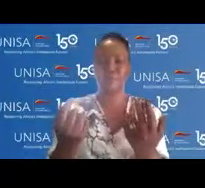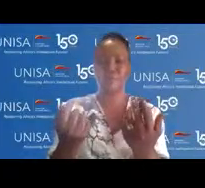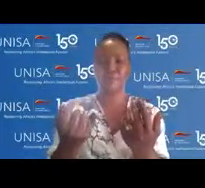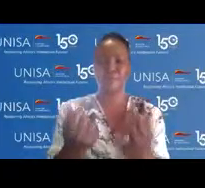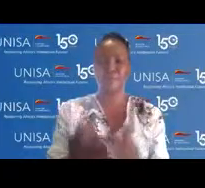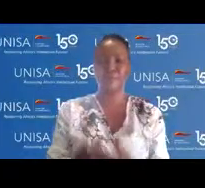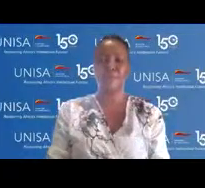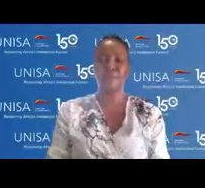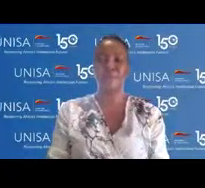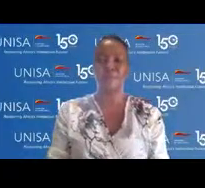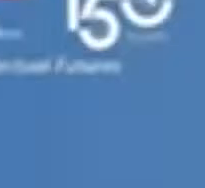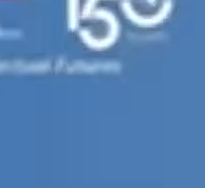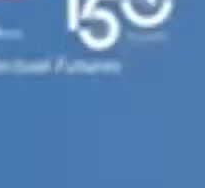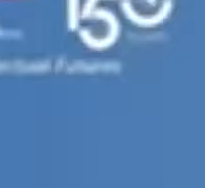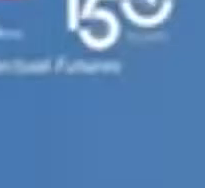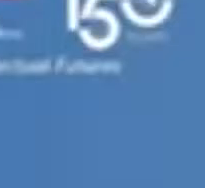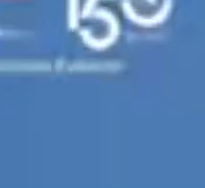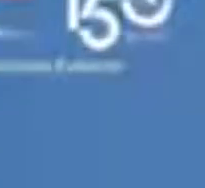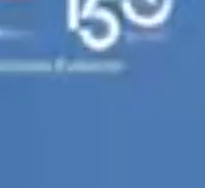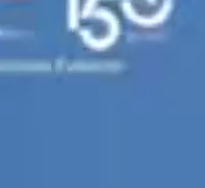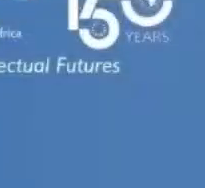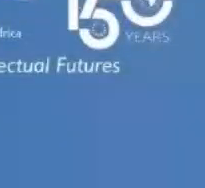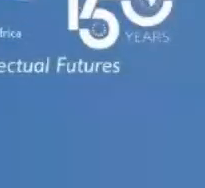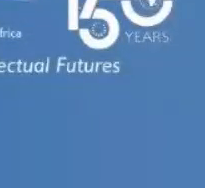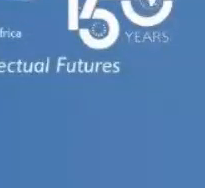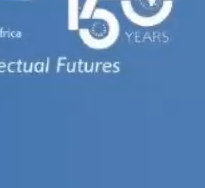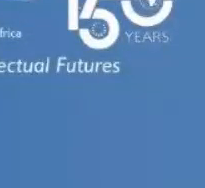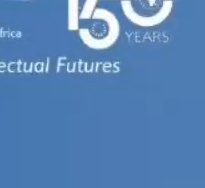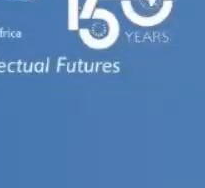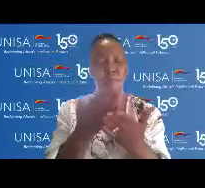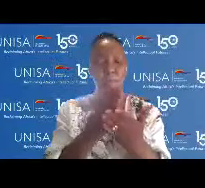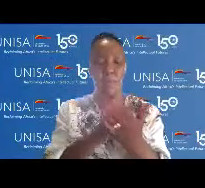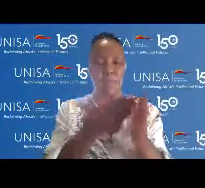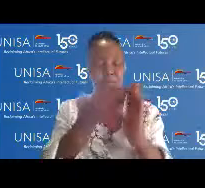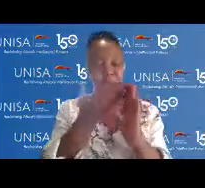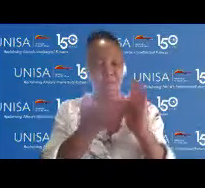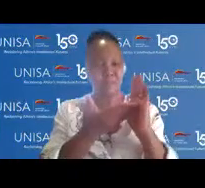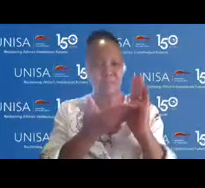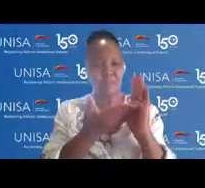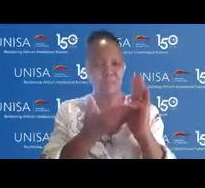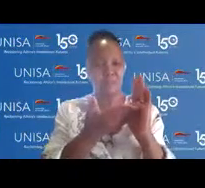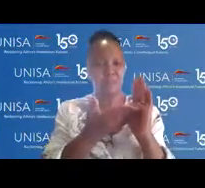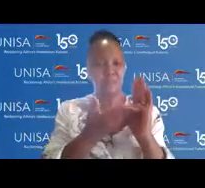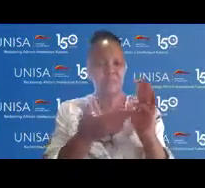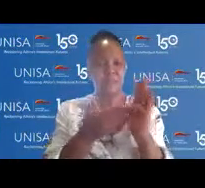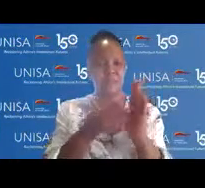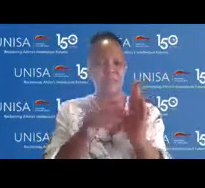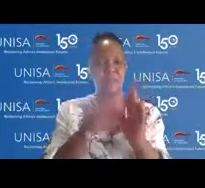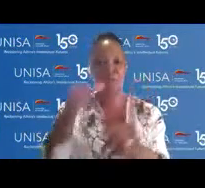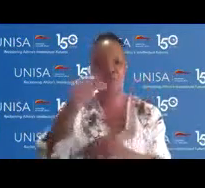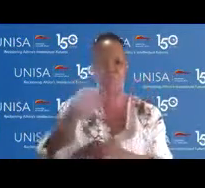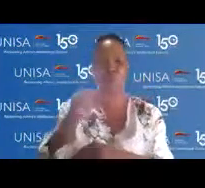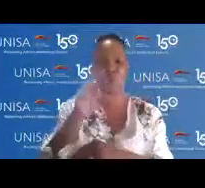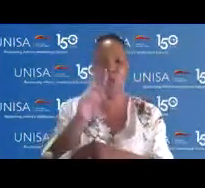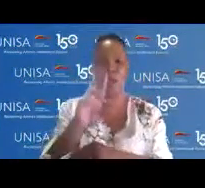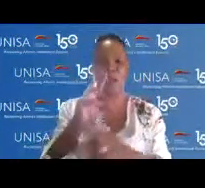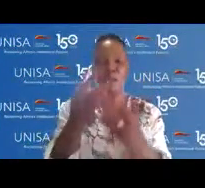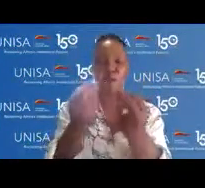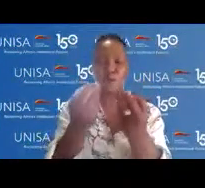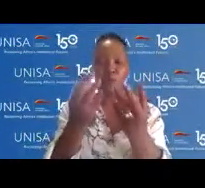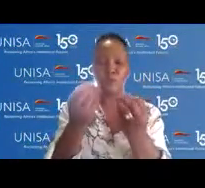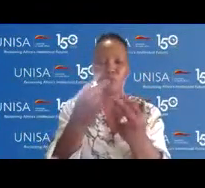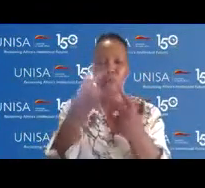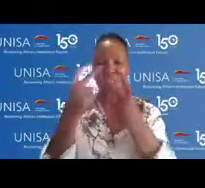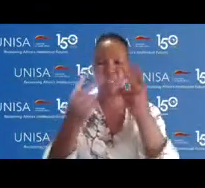So if you look at this page over here, so you'll see these are QR codes. So you've probably seen them everywhere